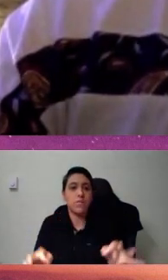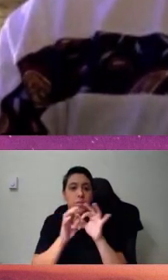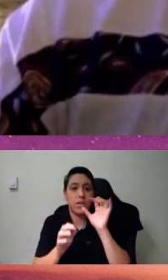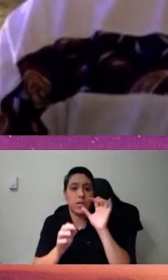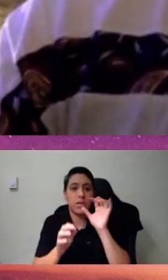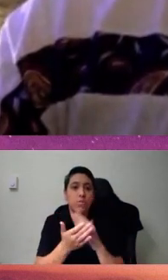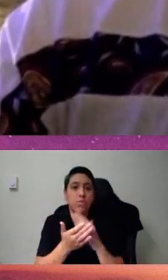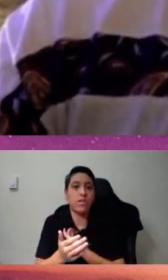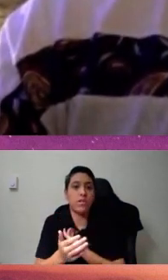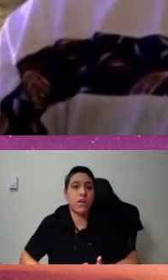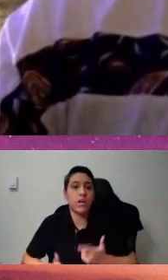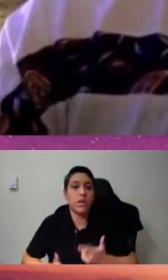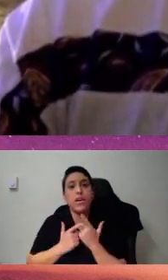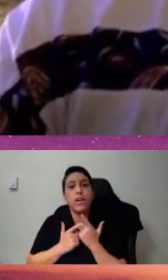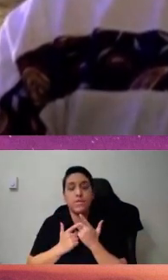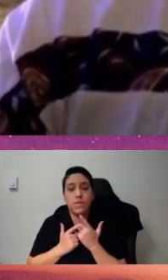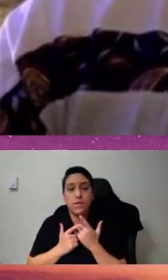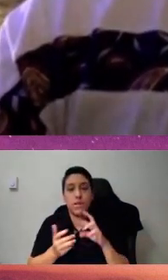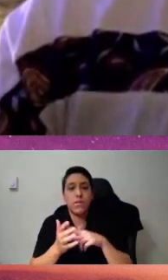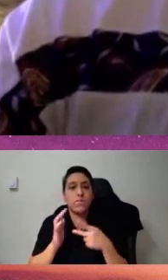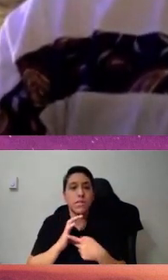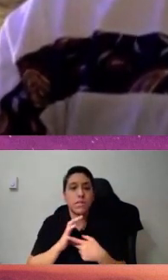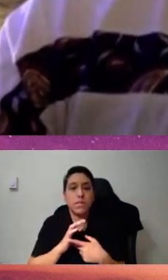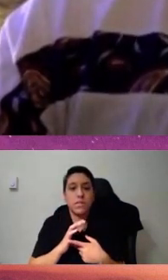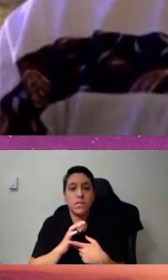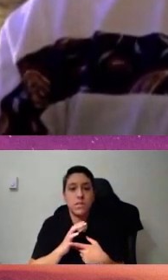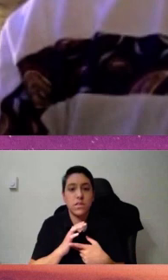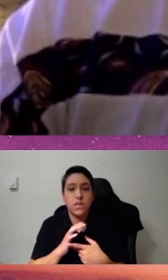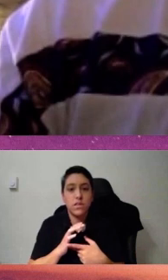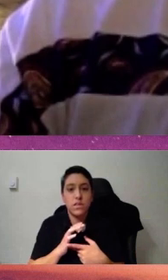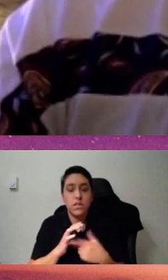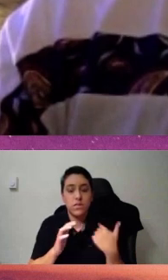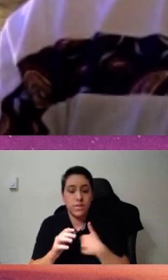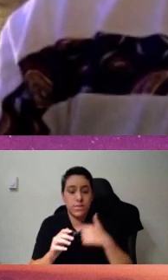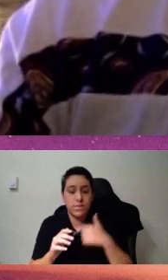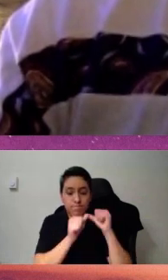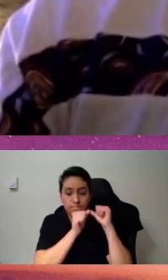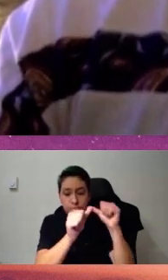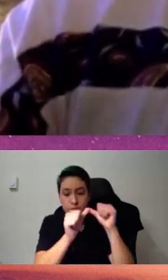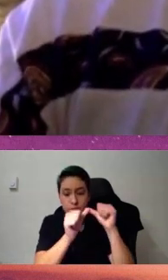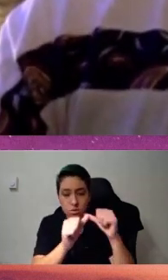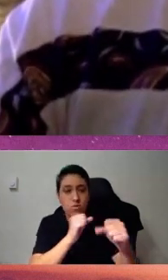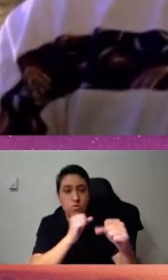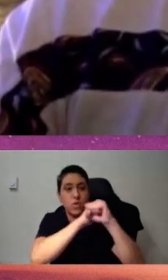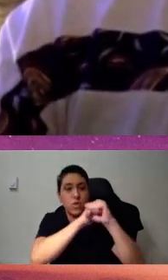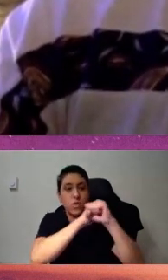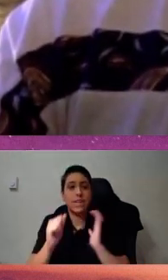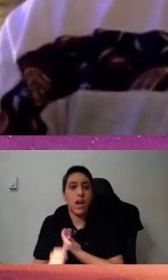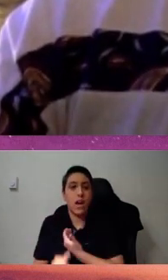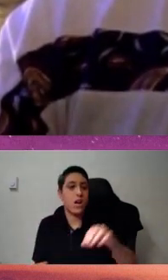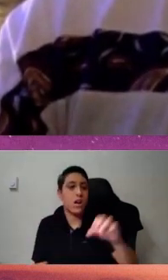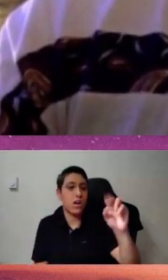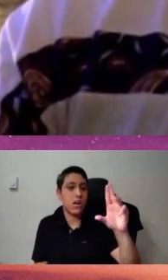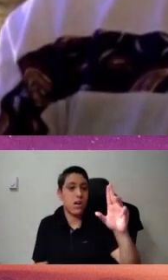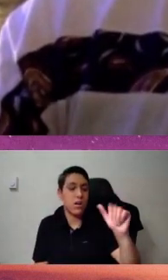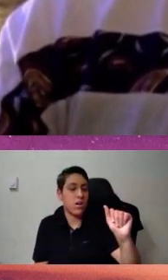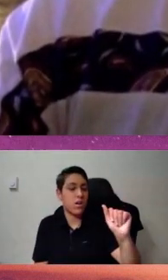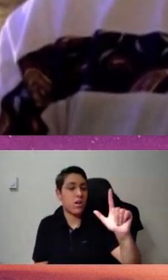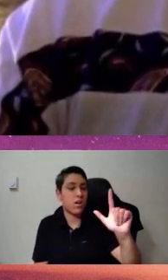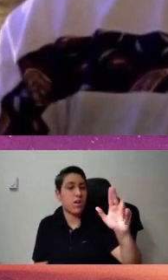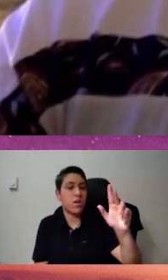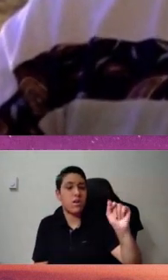fighting for autonomy and moving for the continuation and the protection of our autonomy that we are birthed with,